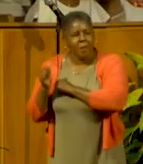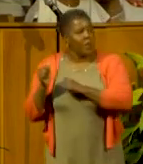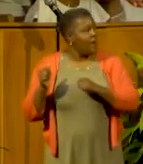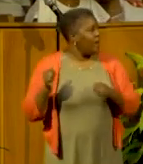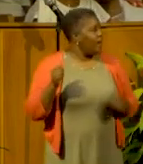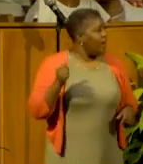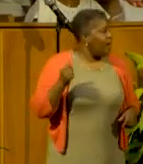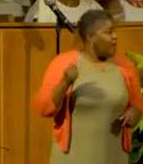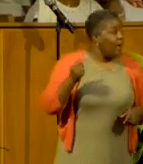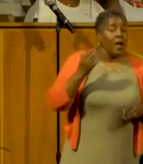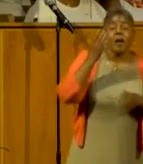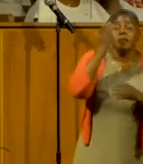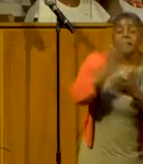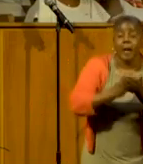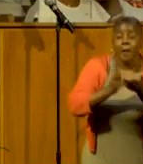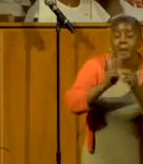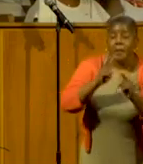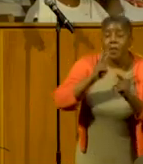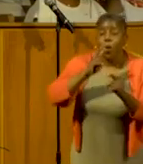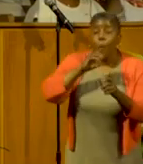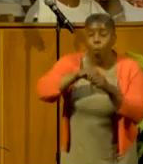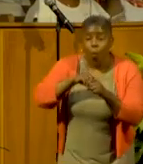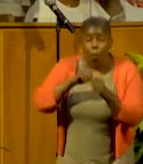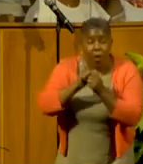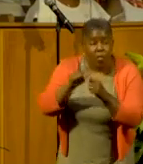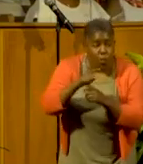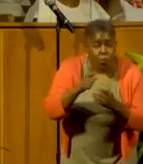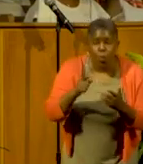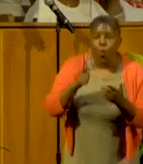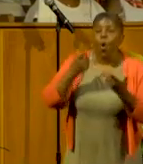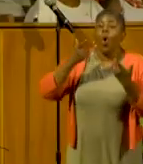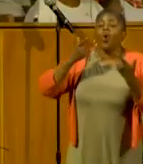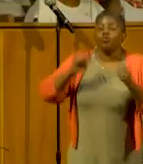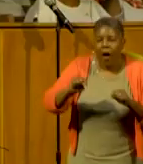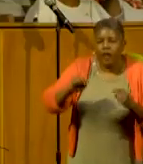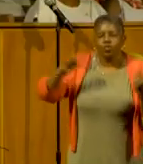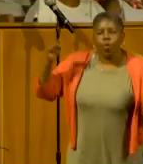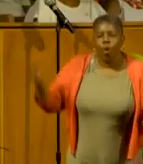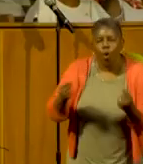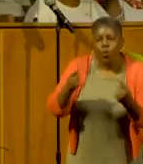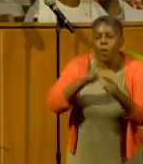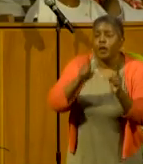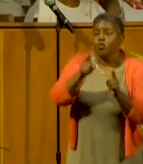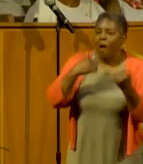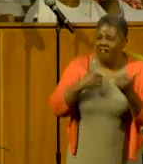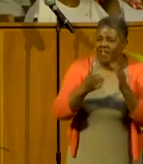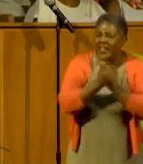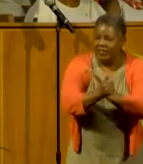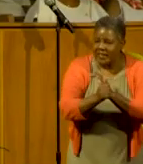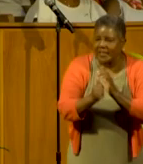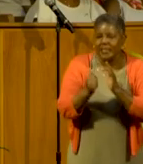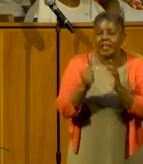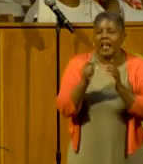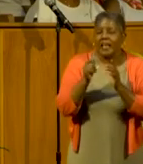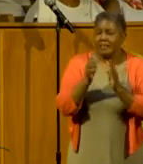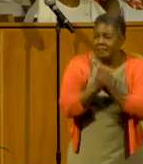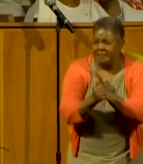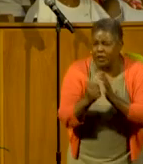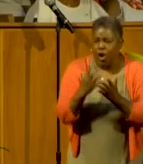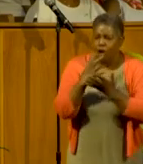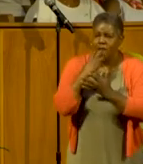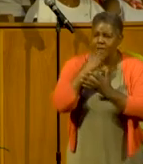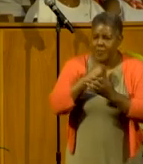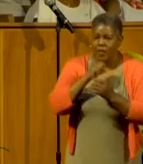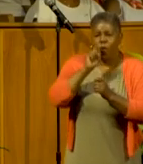There's some people in your midst that want to cause you harm, but you got gifts and talents and treasures